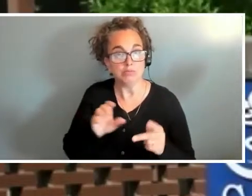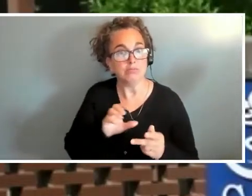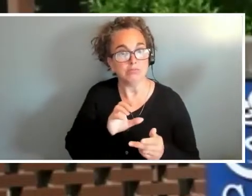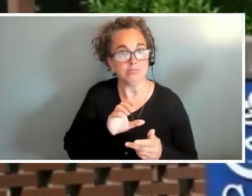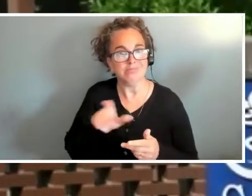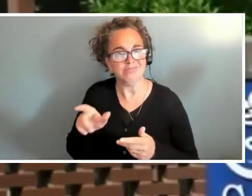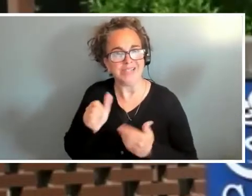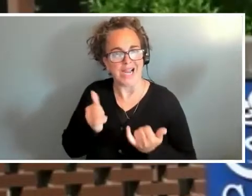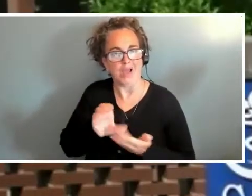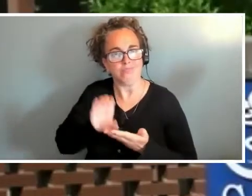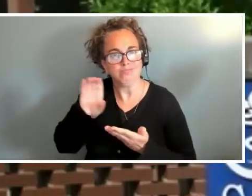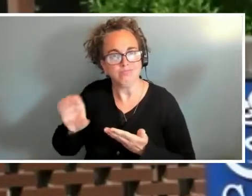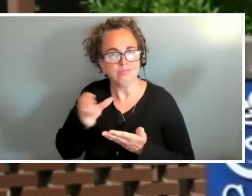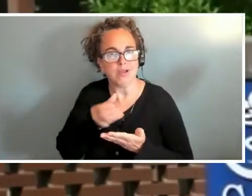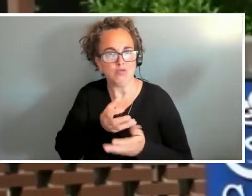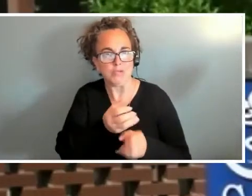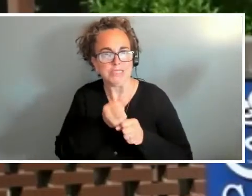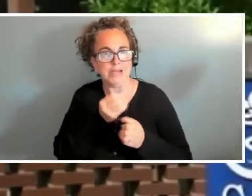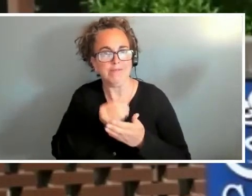published authors.